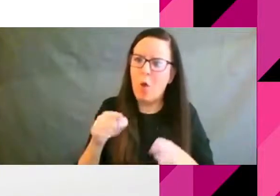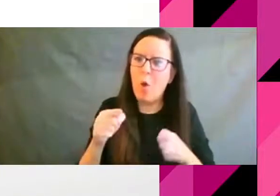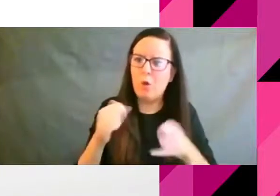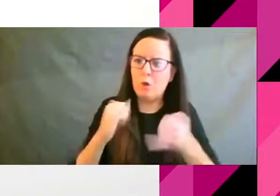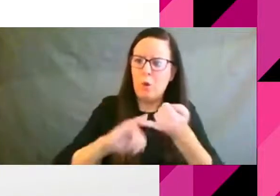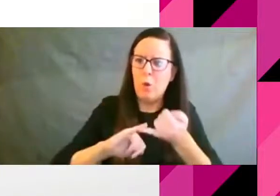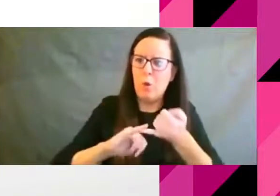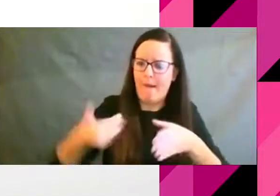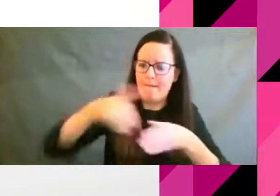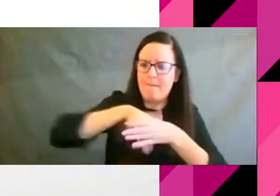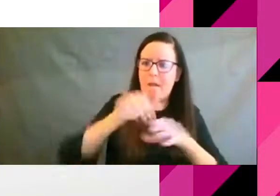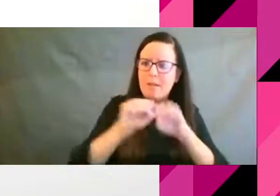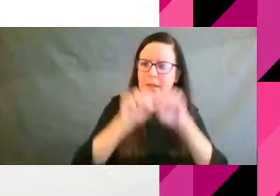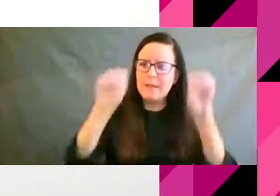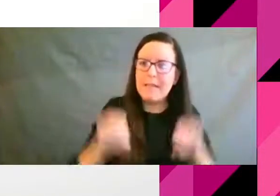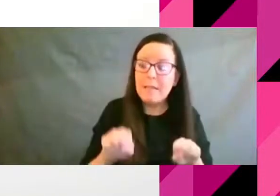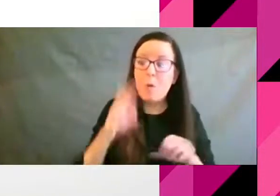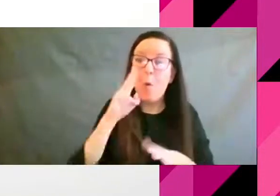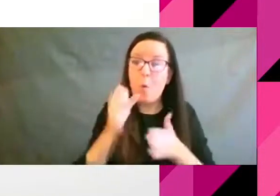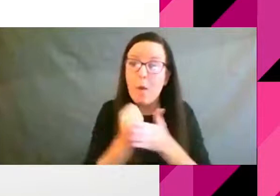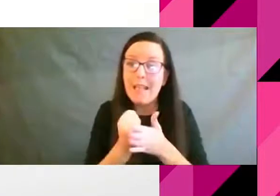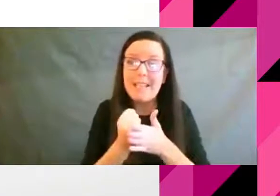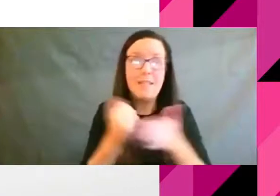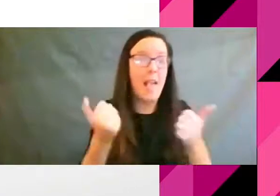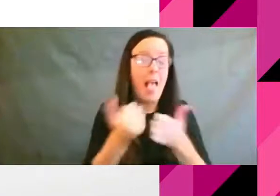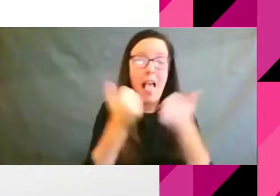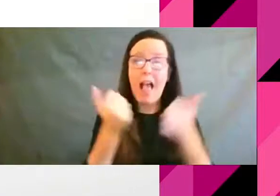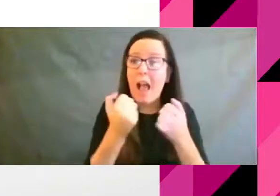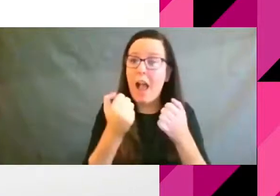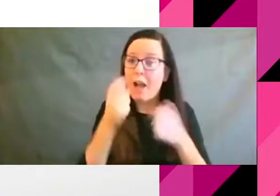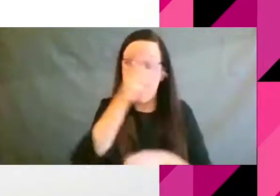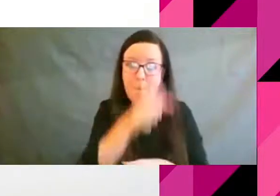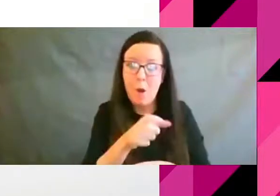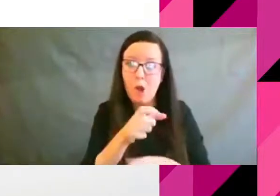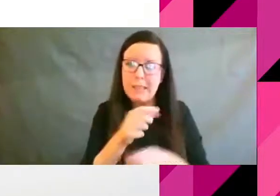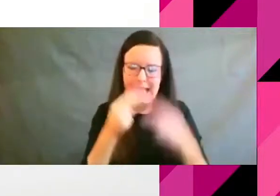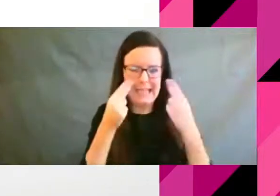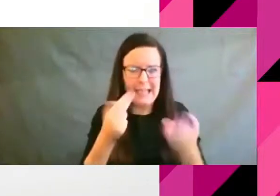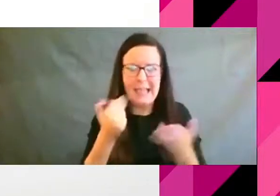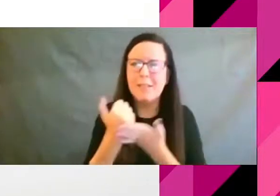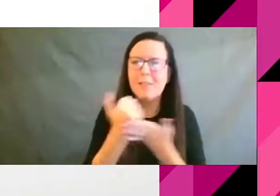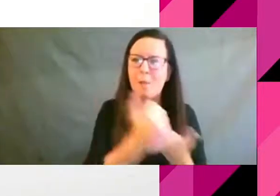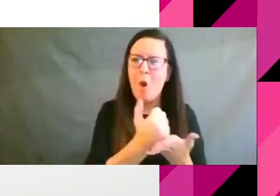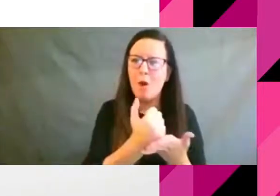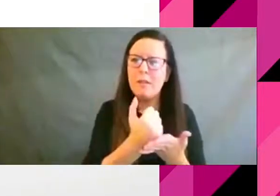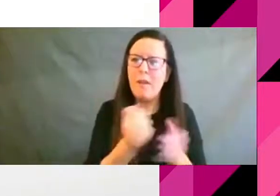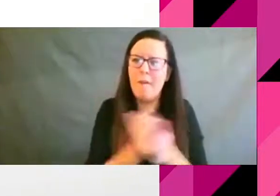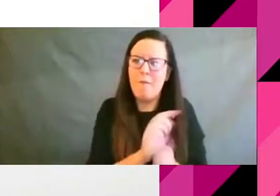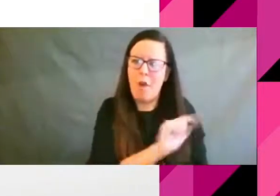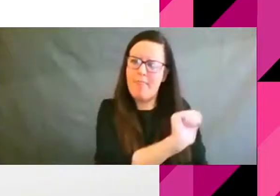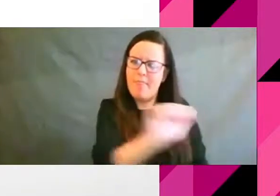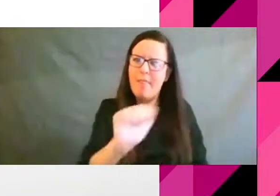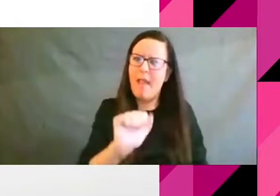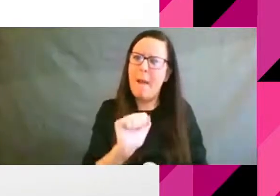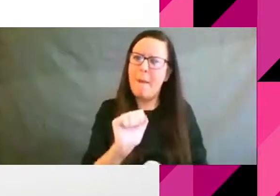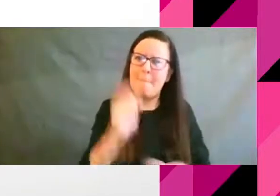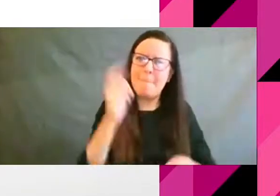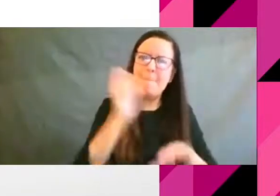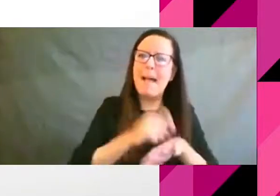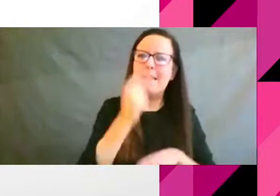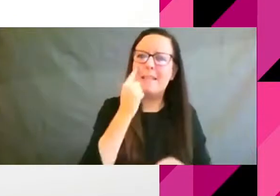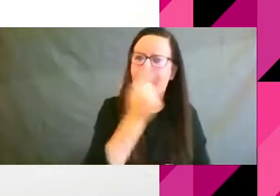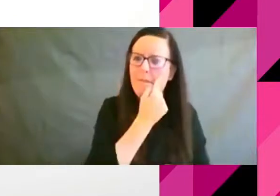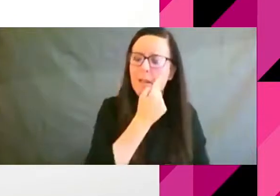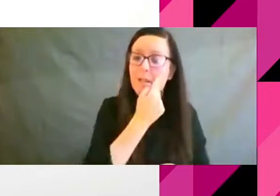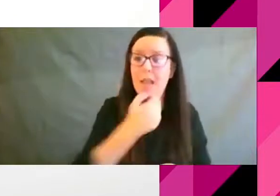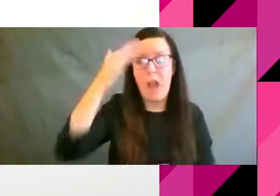ensuring victims, witnesses, and accused persons are supported in providing their best evidence. I know that a lot of hard